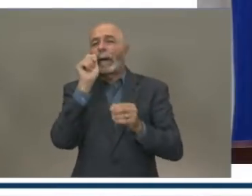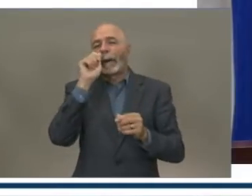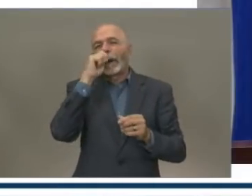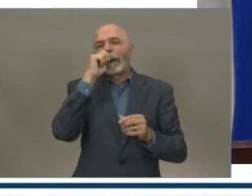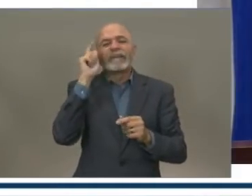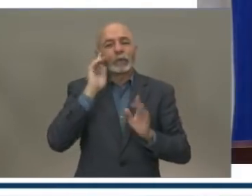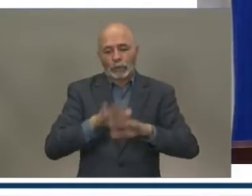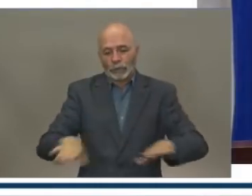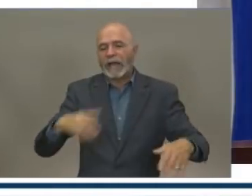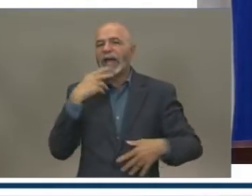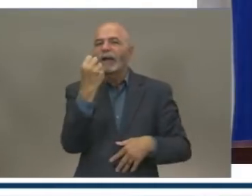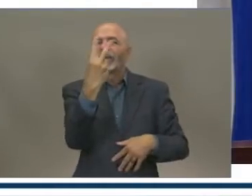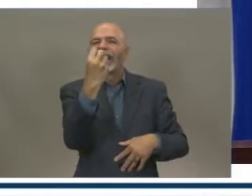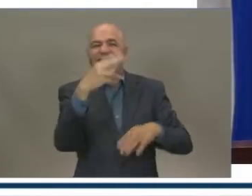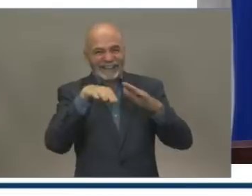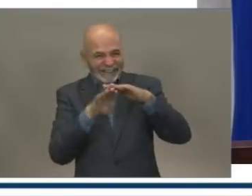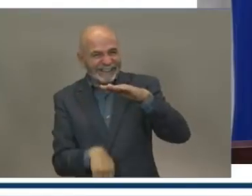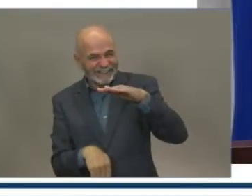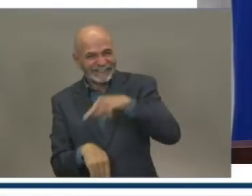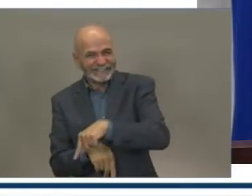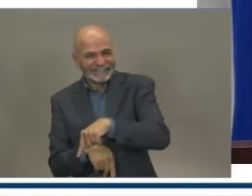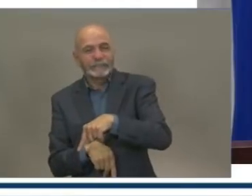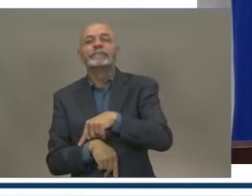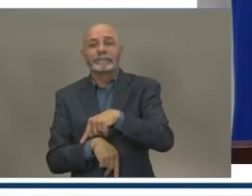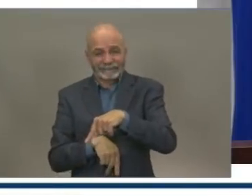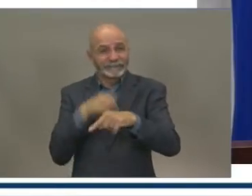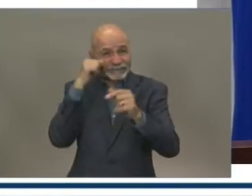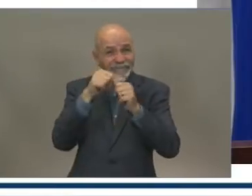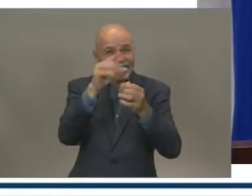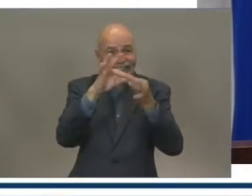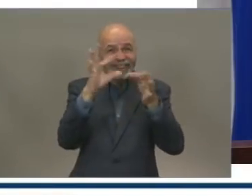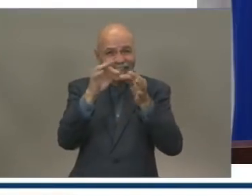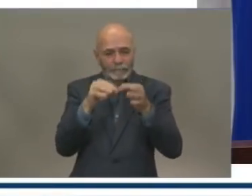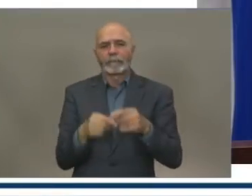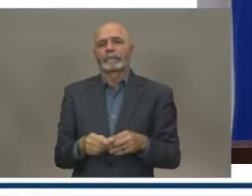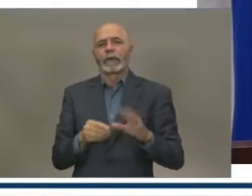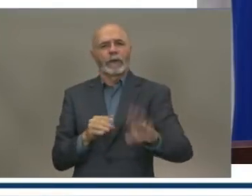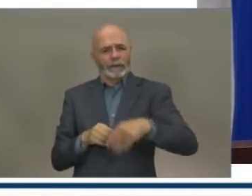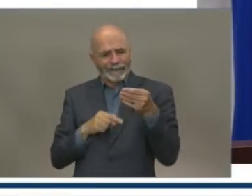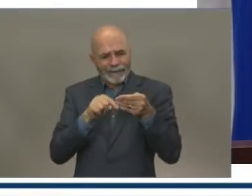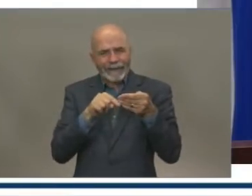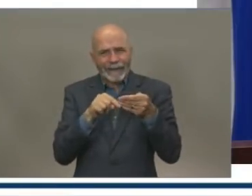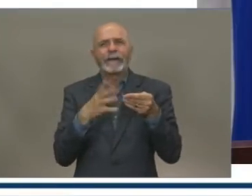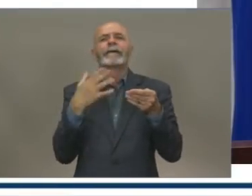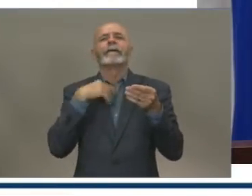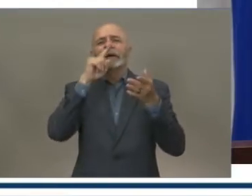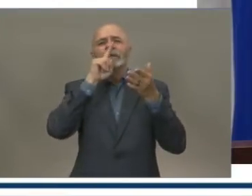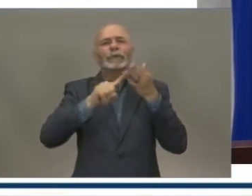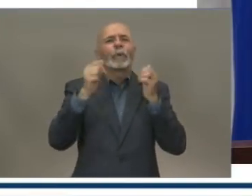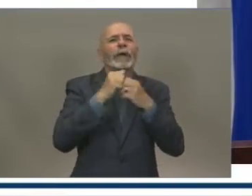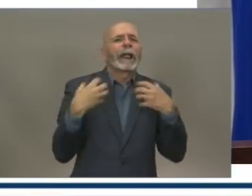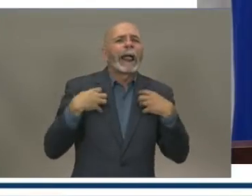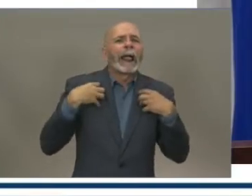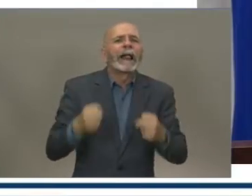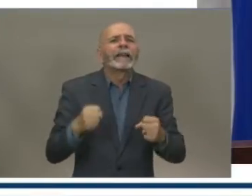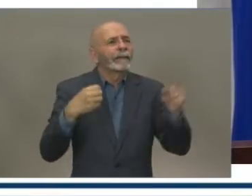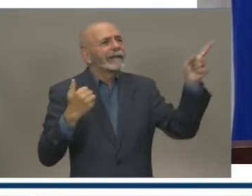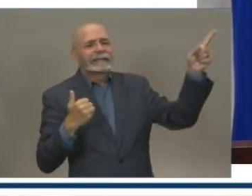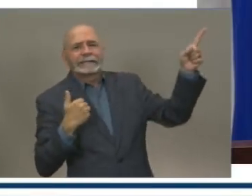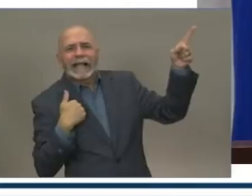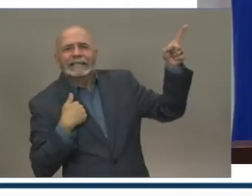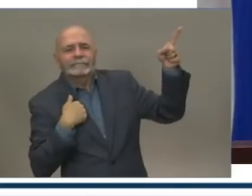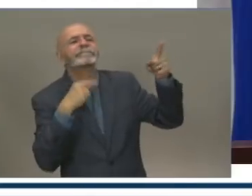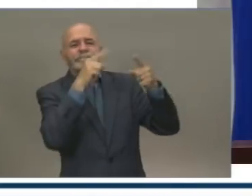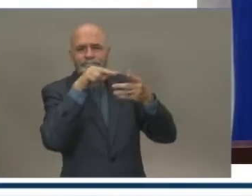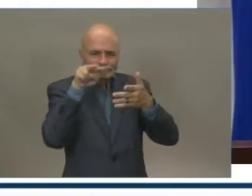spoke about at the end of last week. We have now confirmed with Health Canada and the manufacturer that all of the tests are good